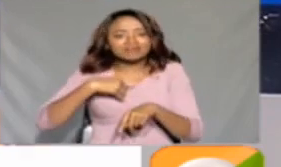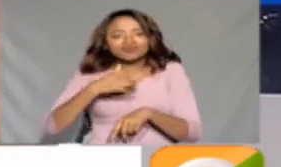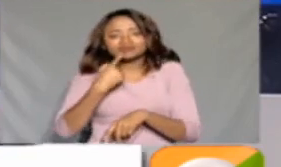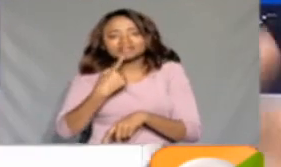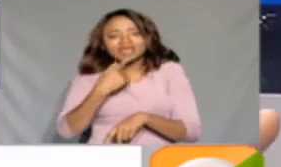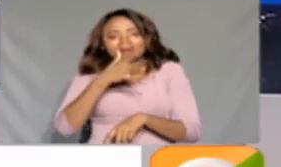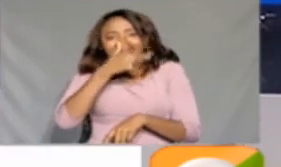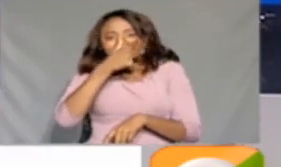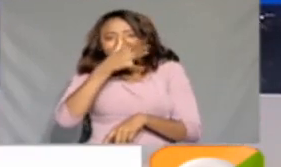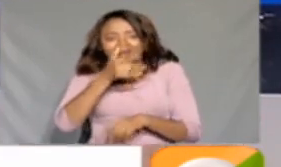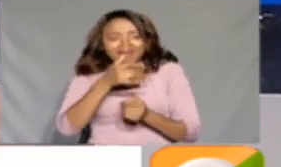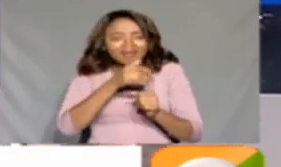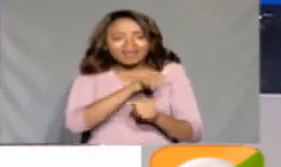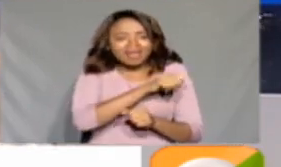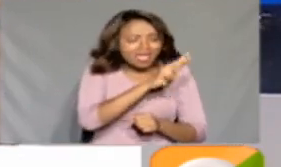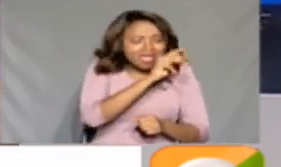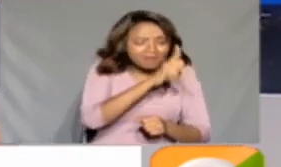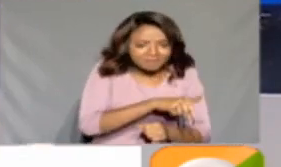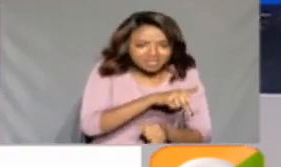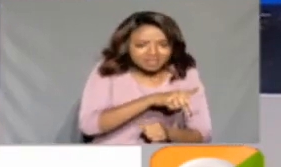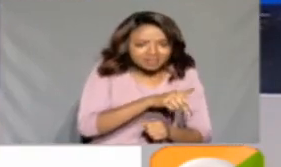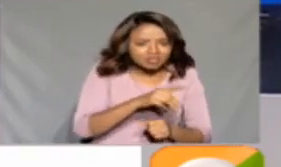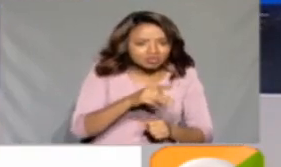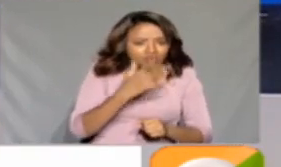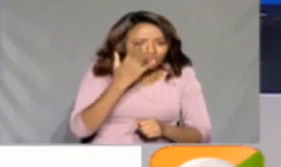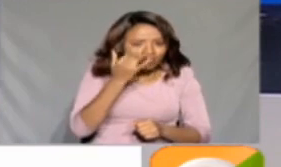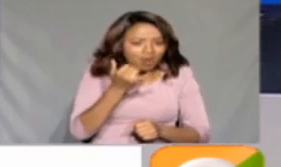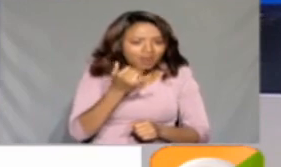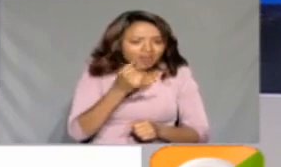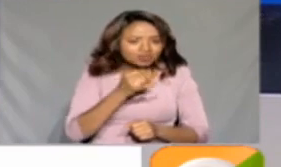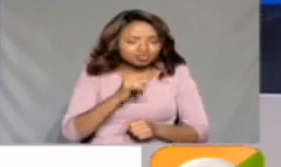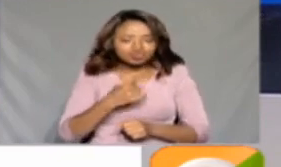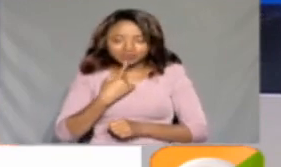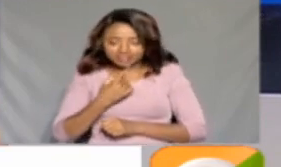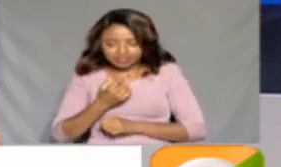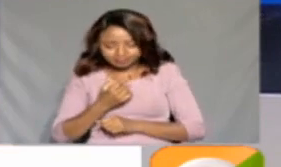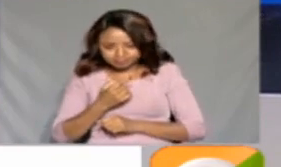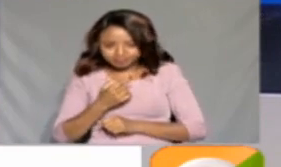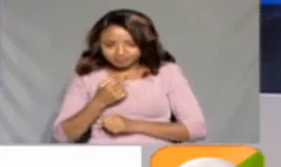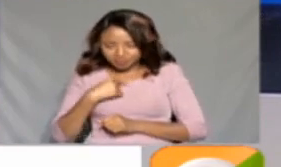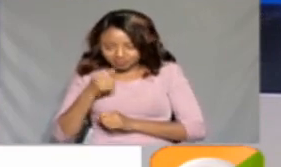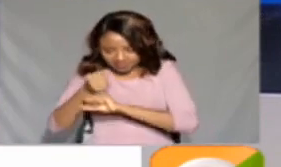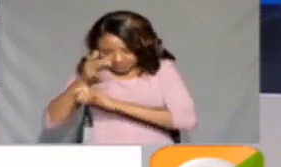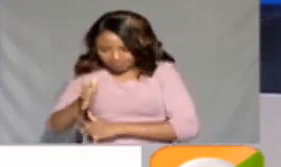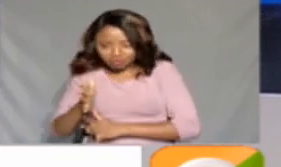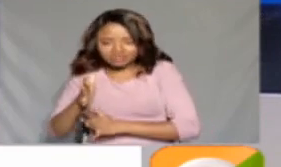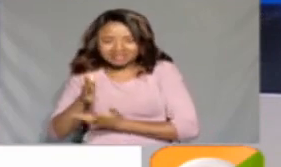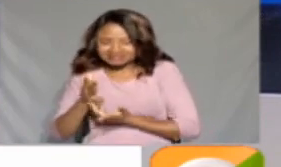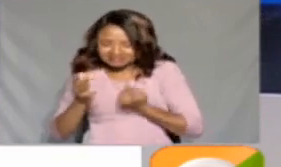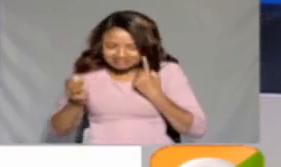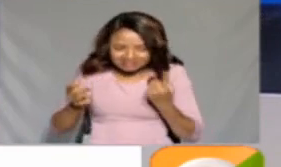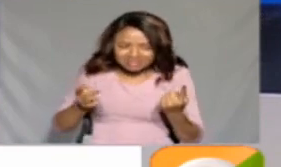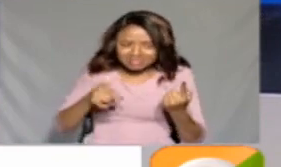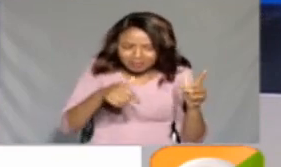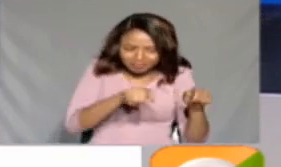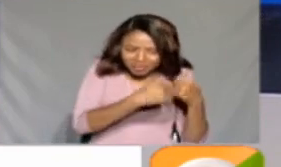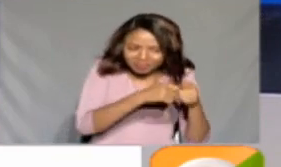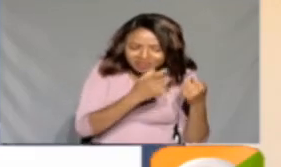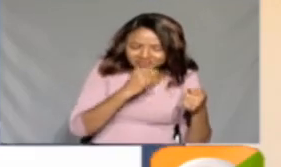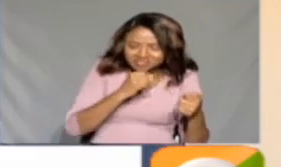to support another candidate? You're fast, you're confusing. We are not. Your supporters. We haven't seen you raise concerns. You're the party secretary